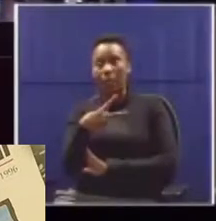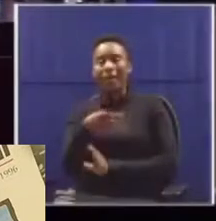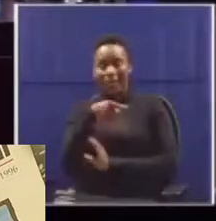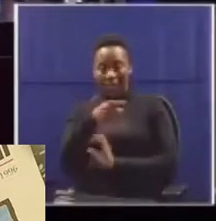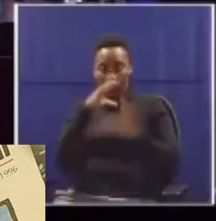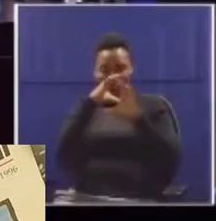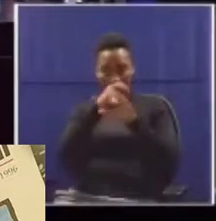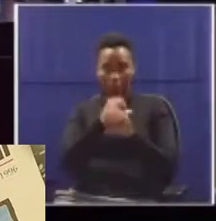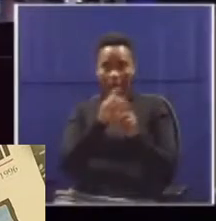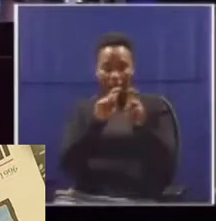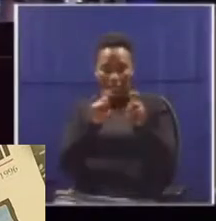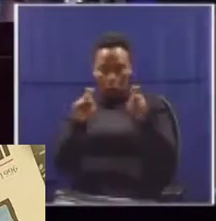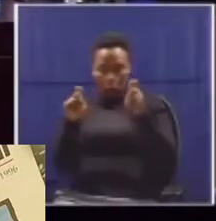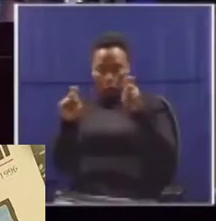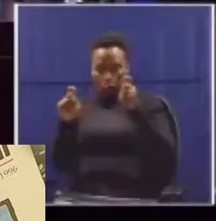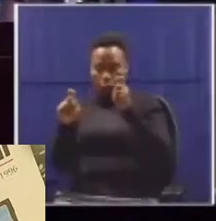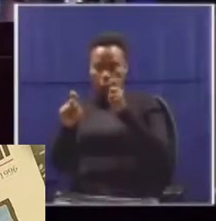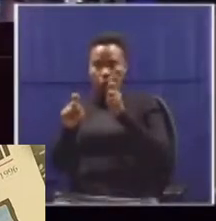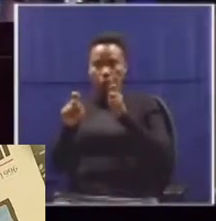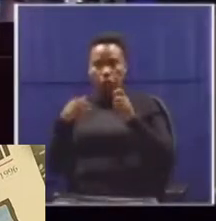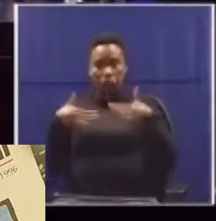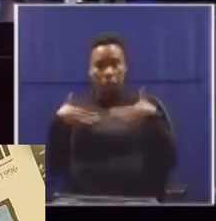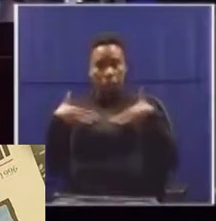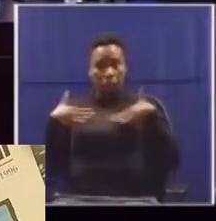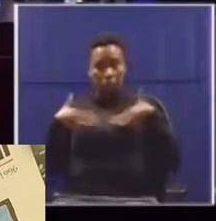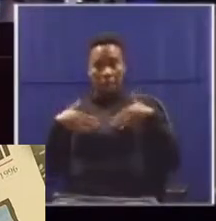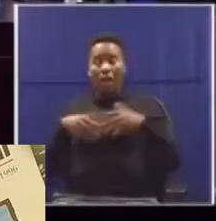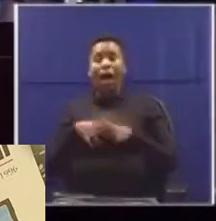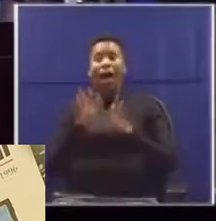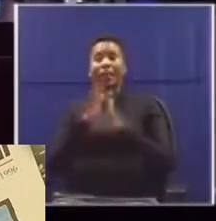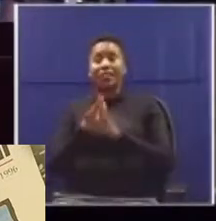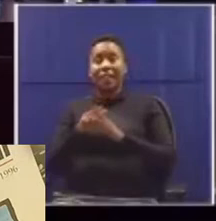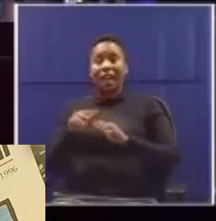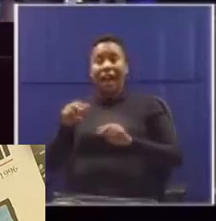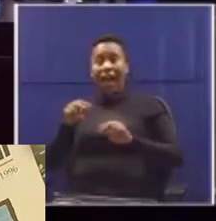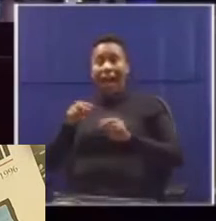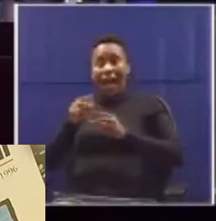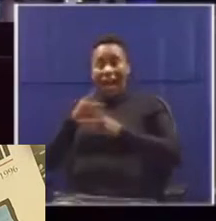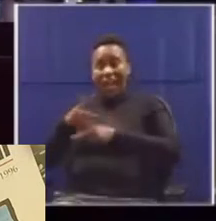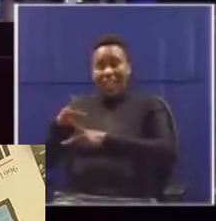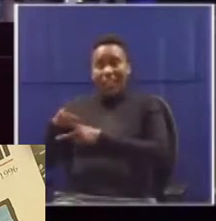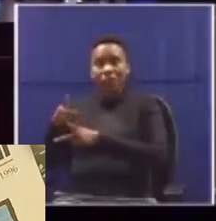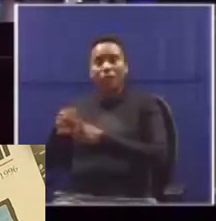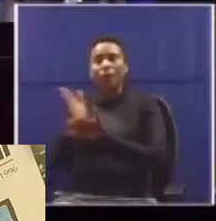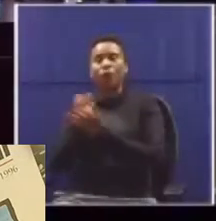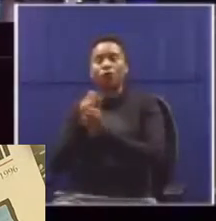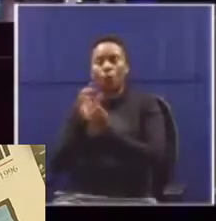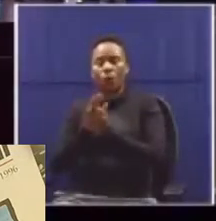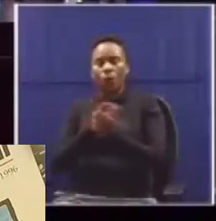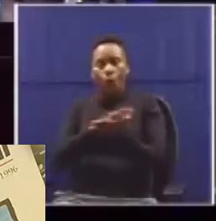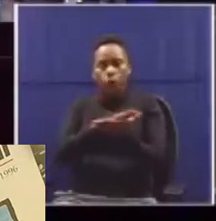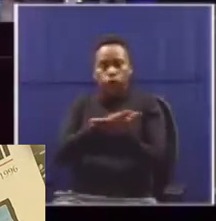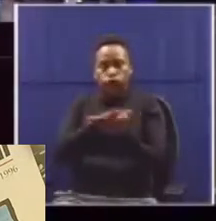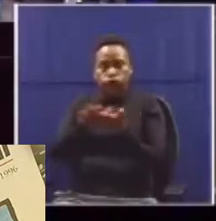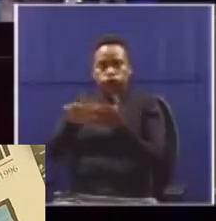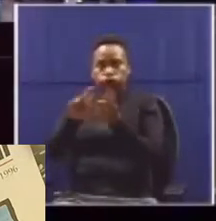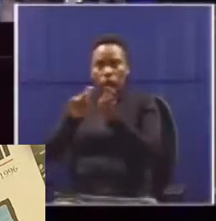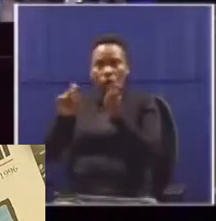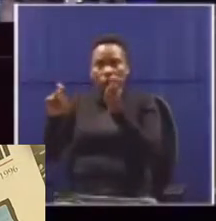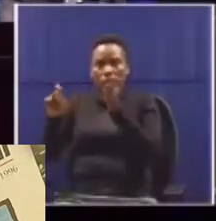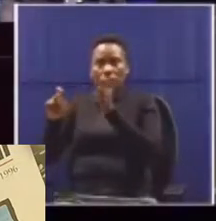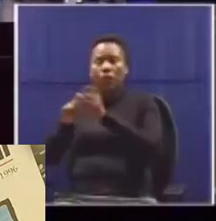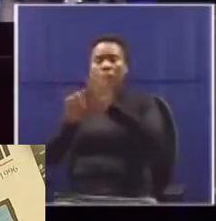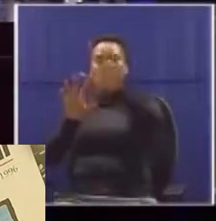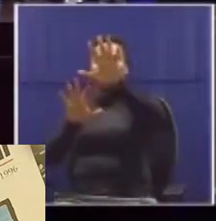Sensational administrative Arrangements in order to ensure a seamless sensation professori